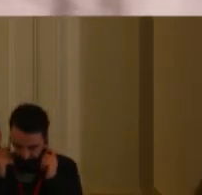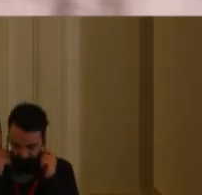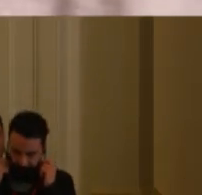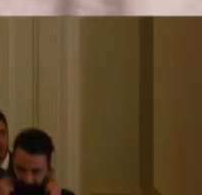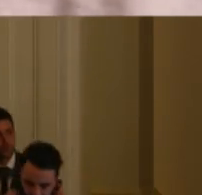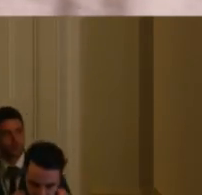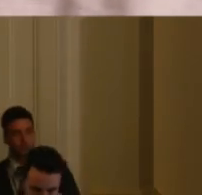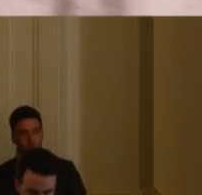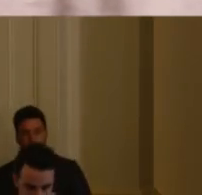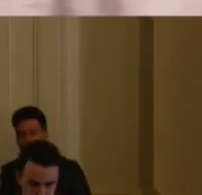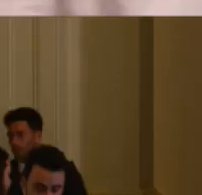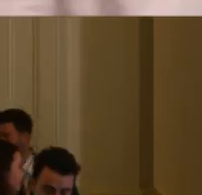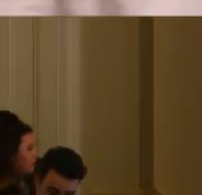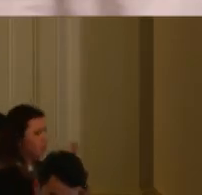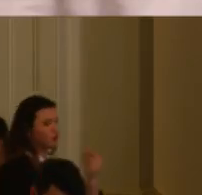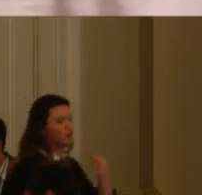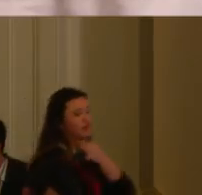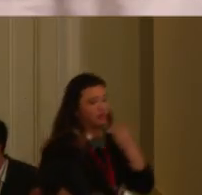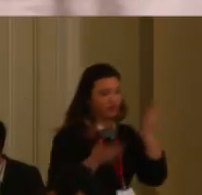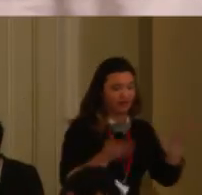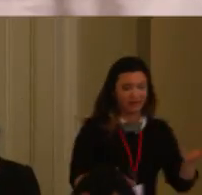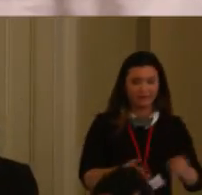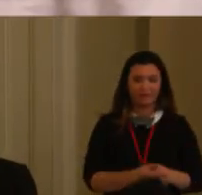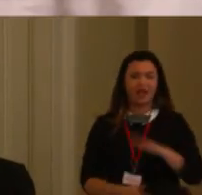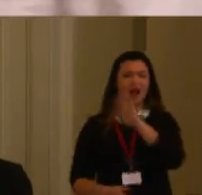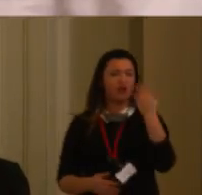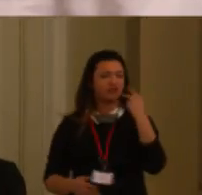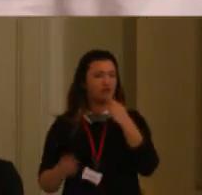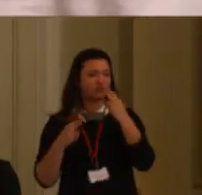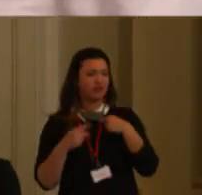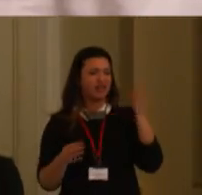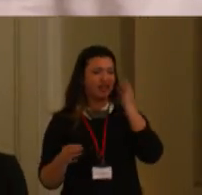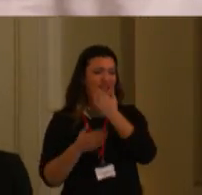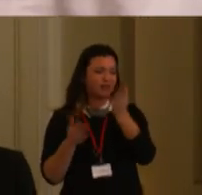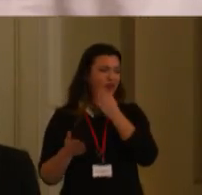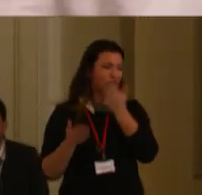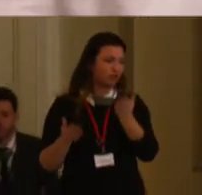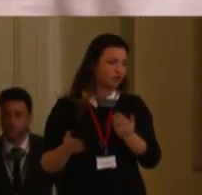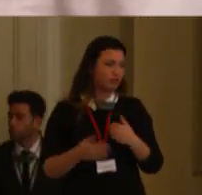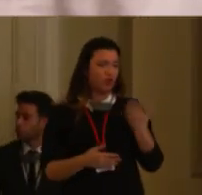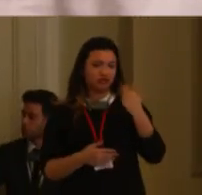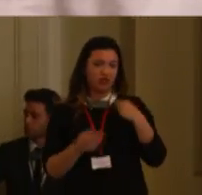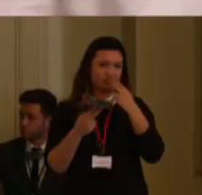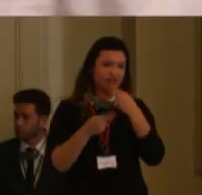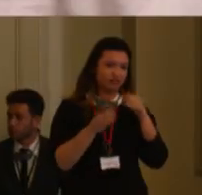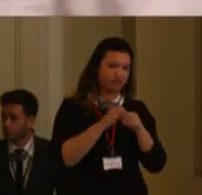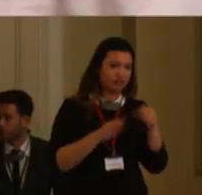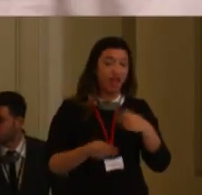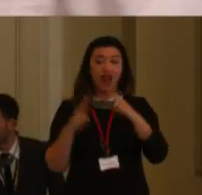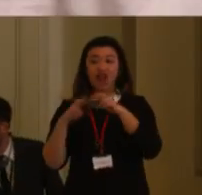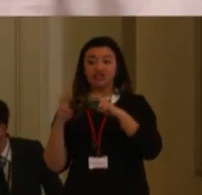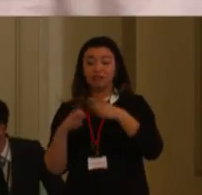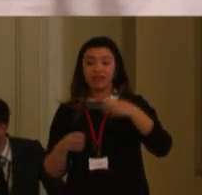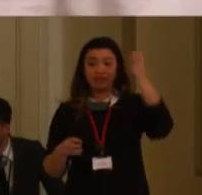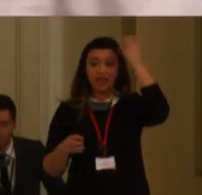Ladies and gentlemen, Madam Council General Judith Slater, we thank you very much. We had two different talks this